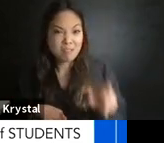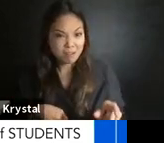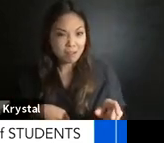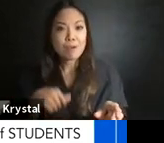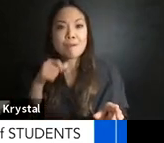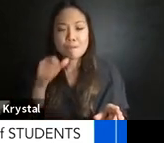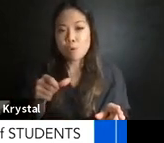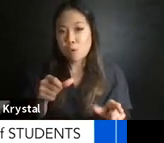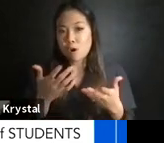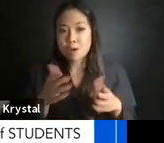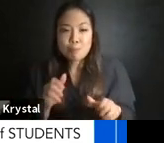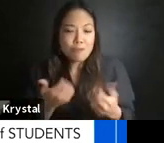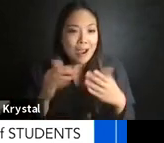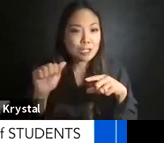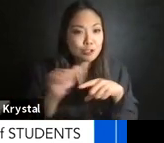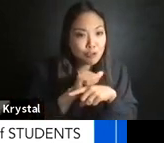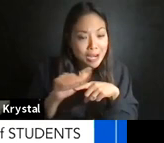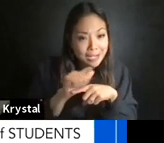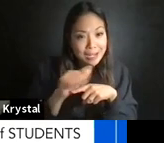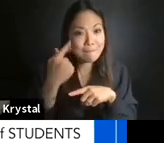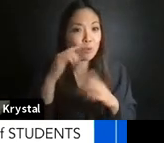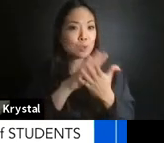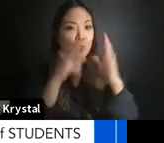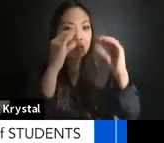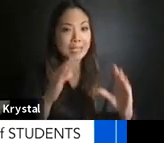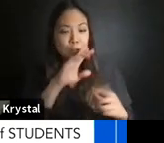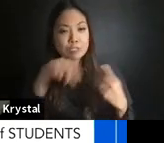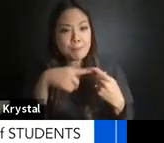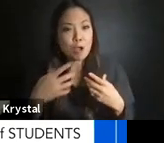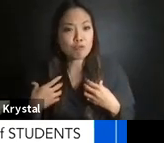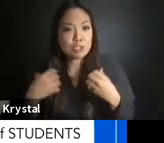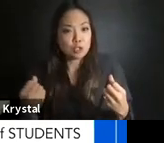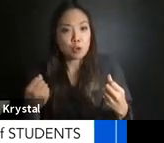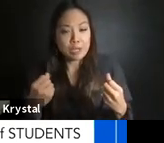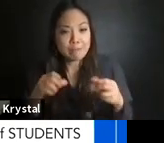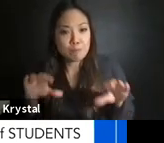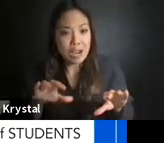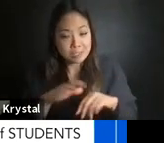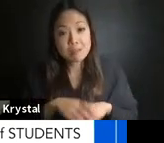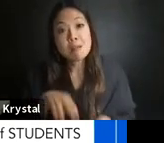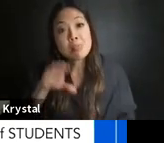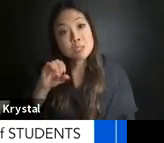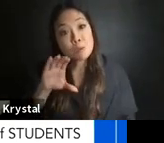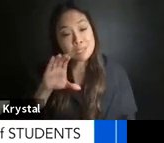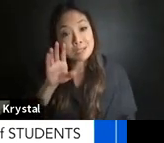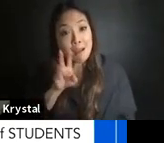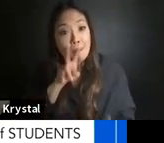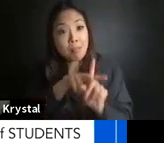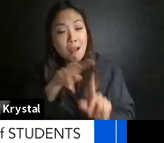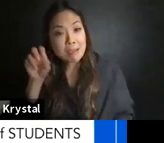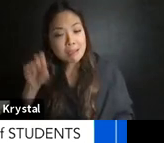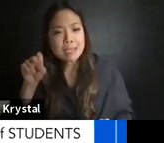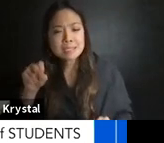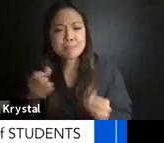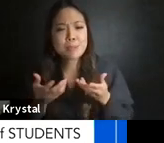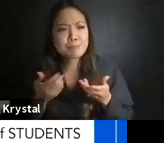practice um for school leaders because you know although the code of conduct did apply virtually we did not want students to